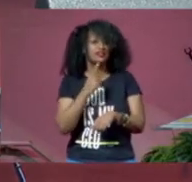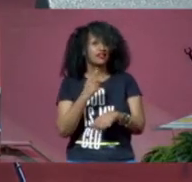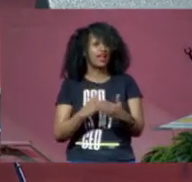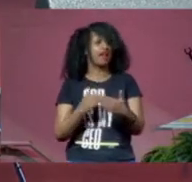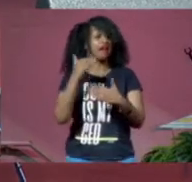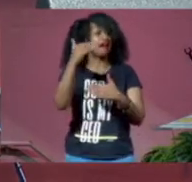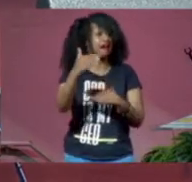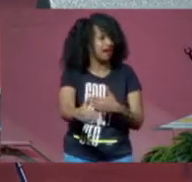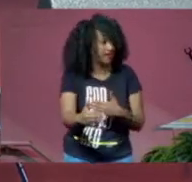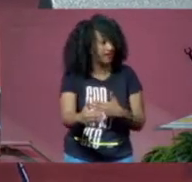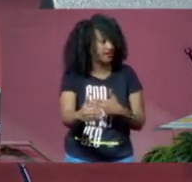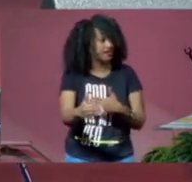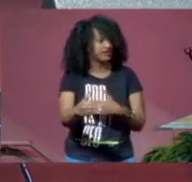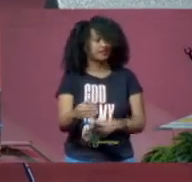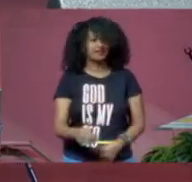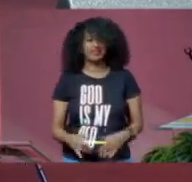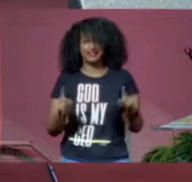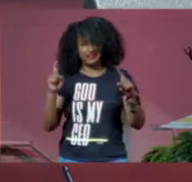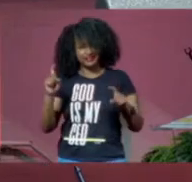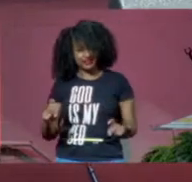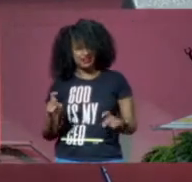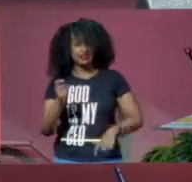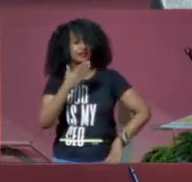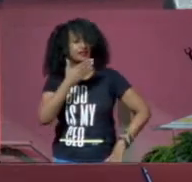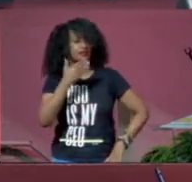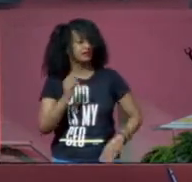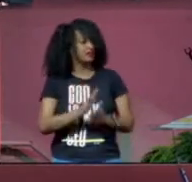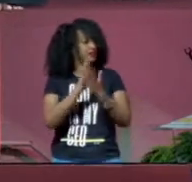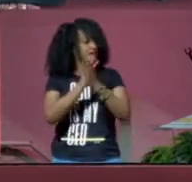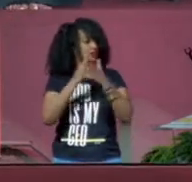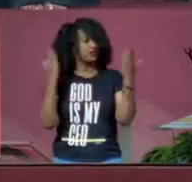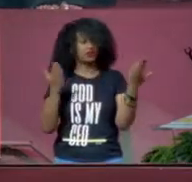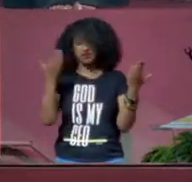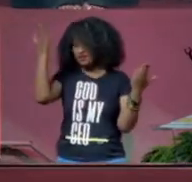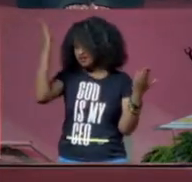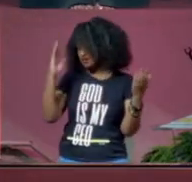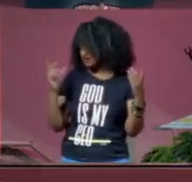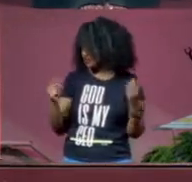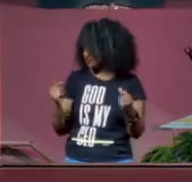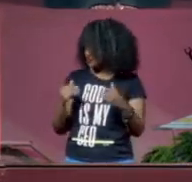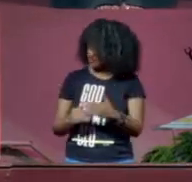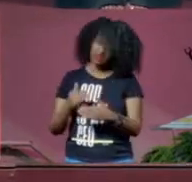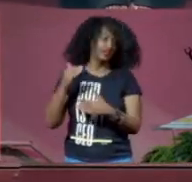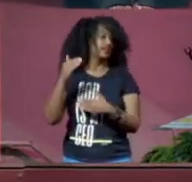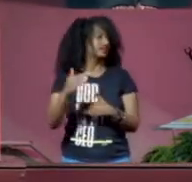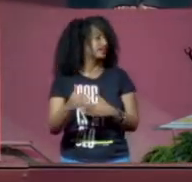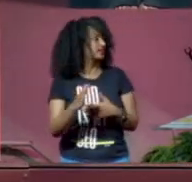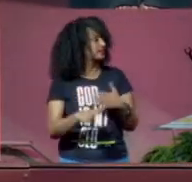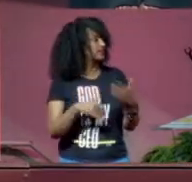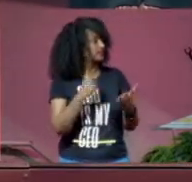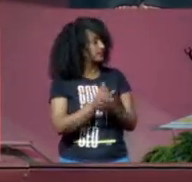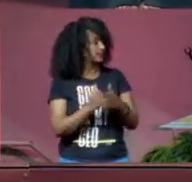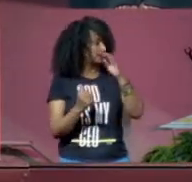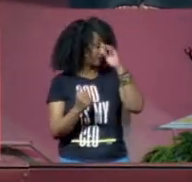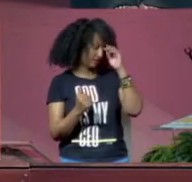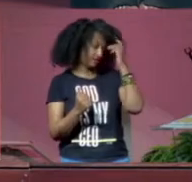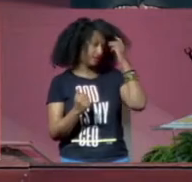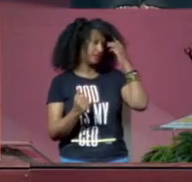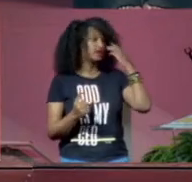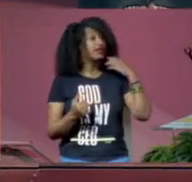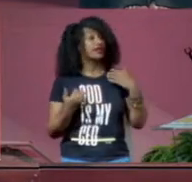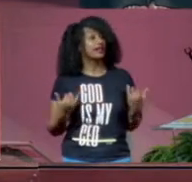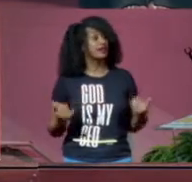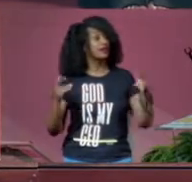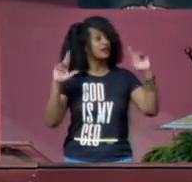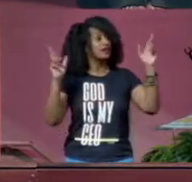next. There ought to be a better praise in here for what God is about to do next. Amen. Amen. We're ready. We're ready to go. Oh,